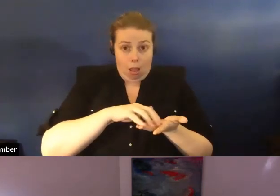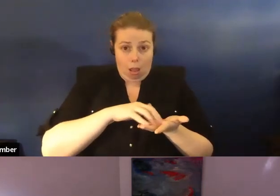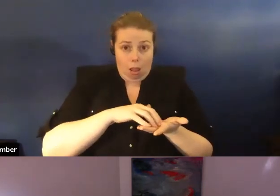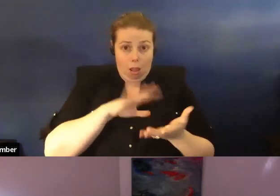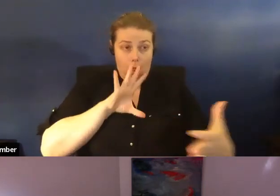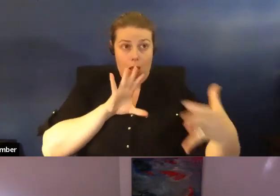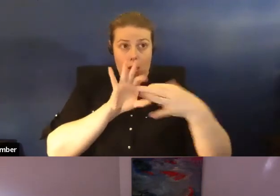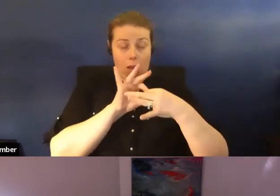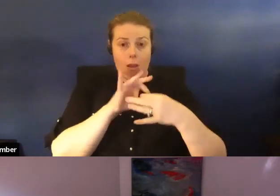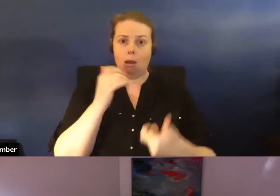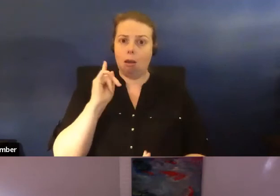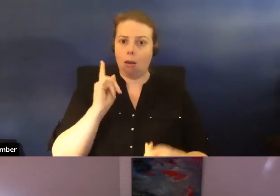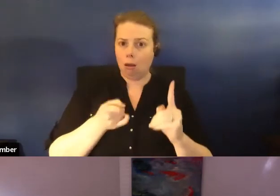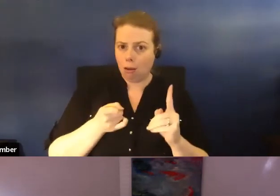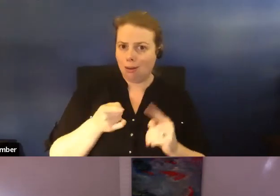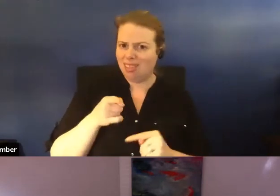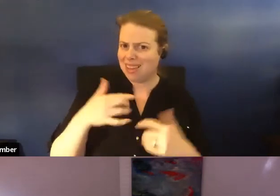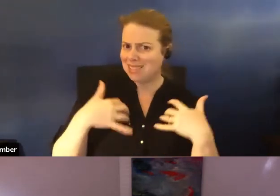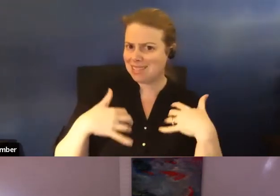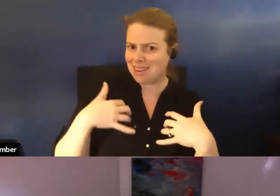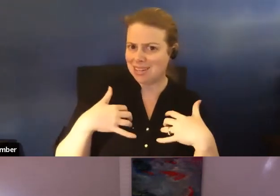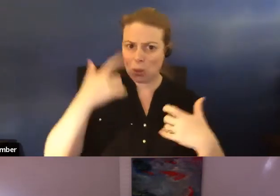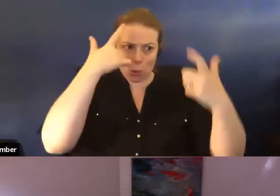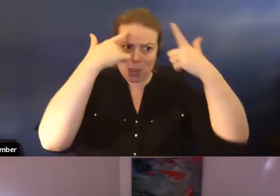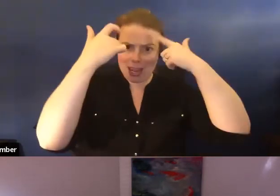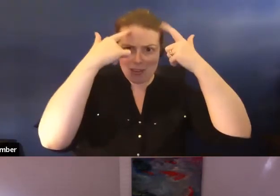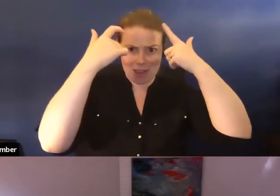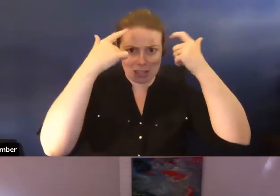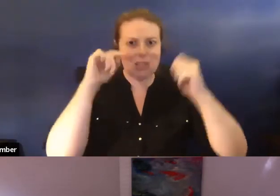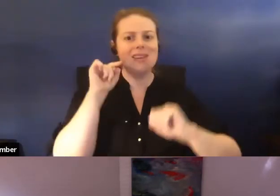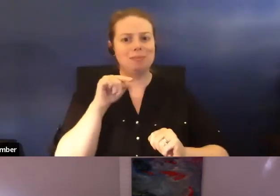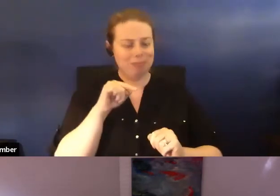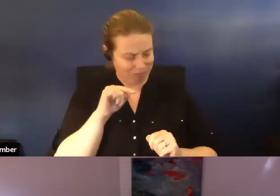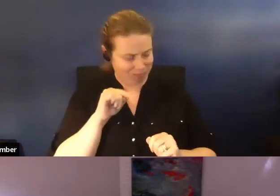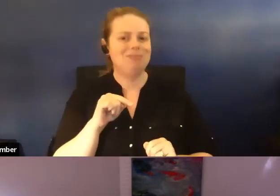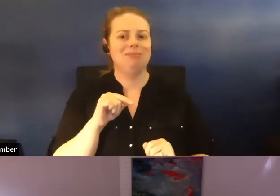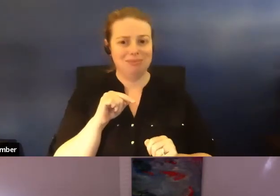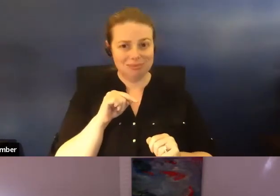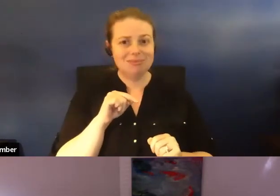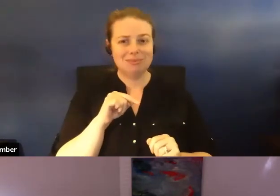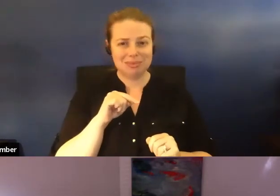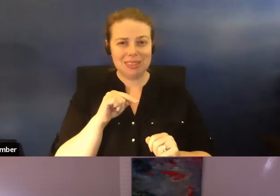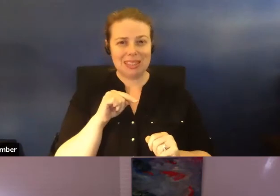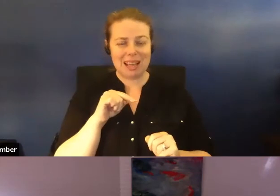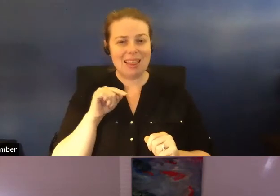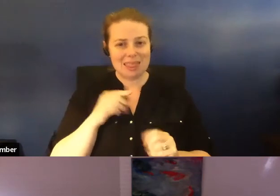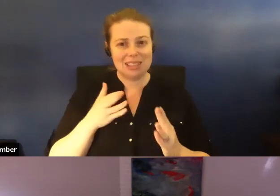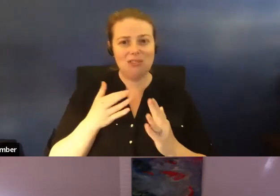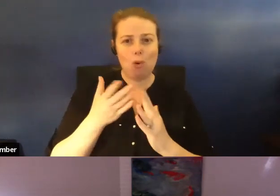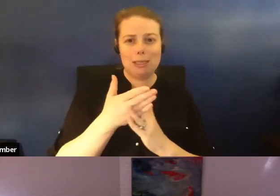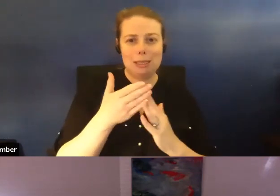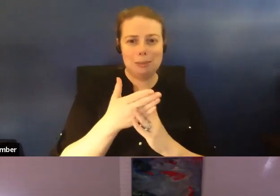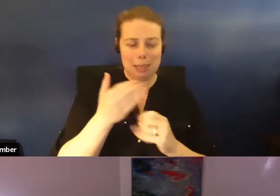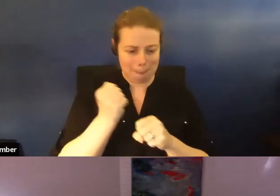area is really exciting stuff. So innovation is really where I see people should treat accessibility. It's a way of making